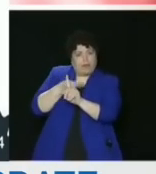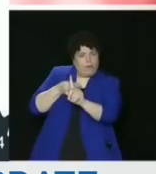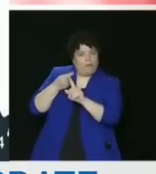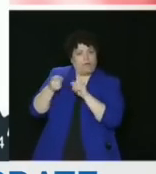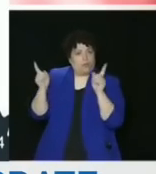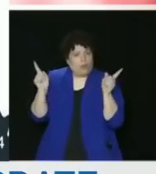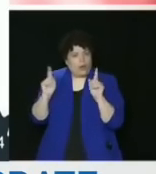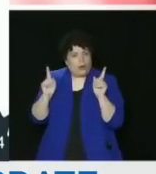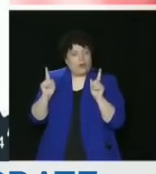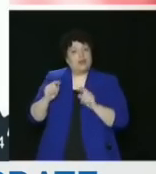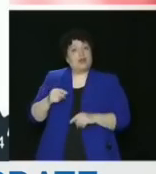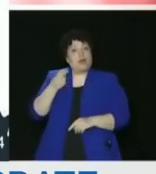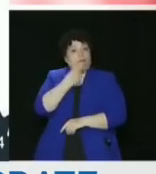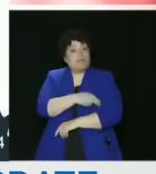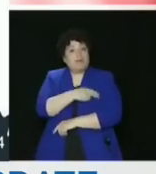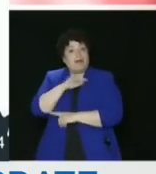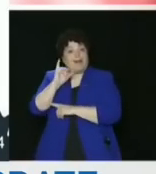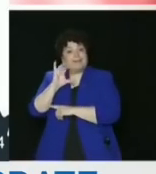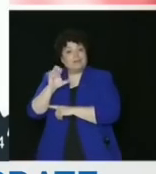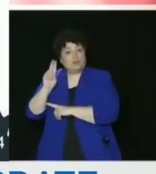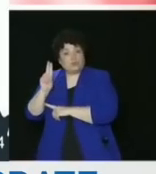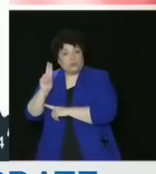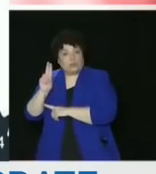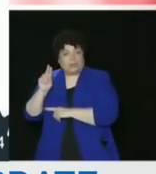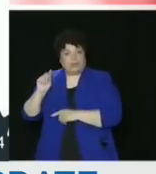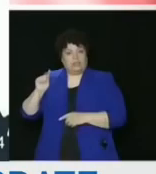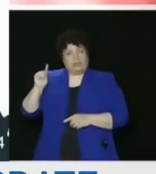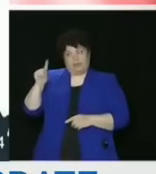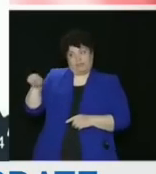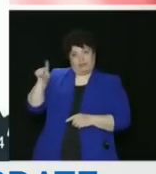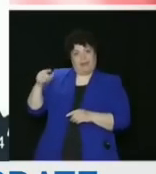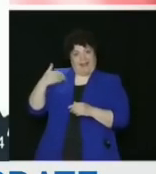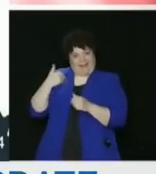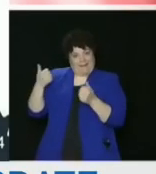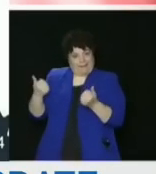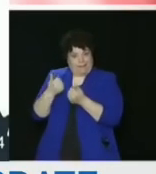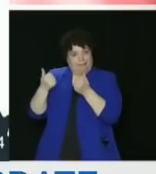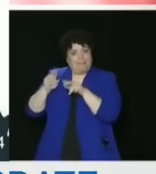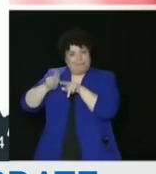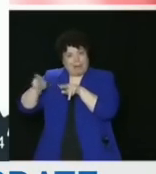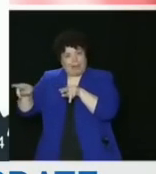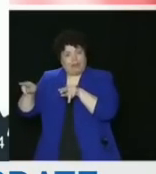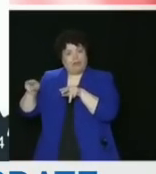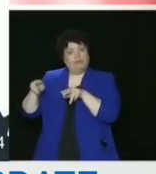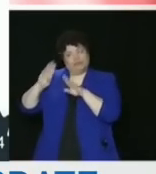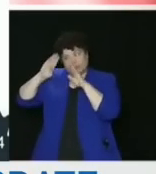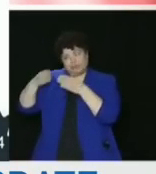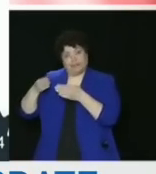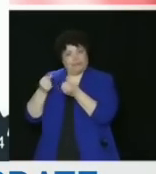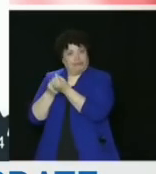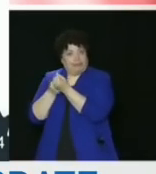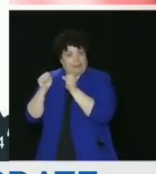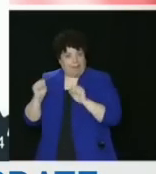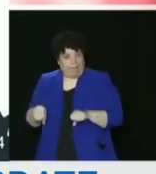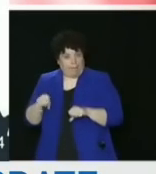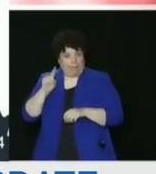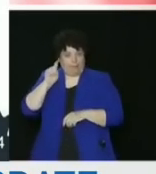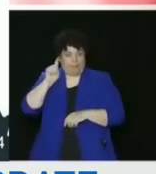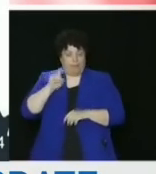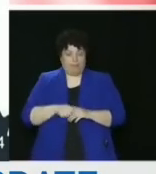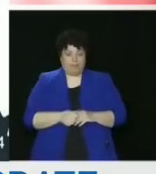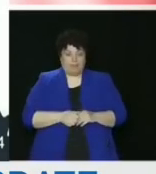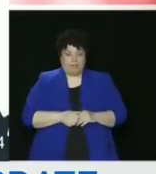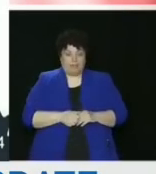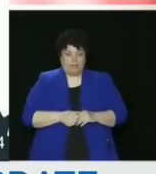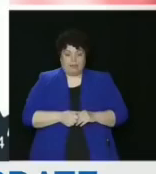and hospitals and ICUs capacity is adequate. Slide 15.